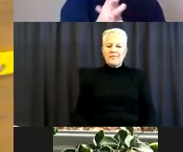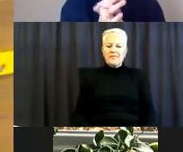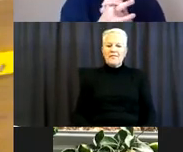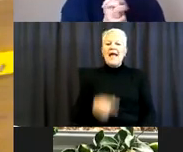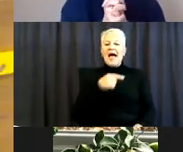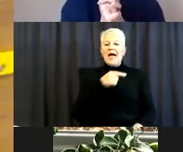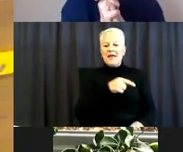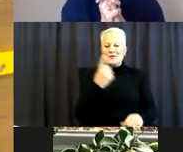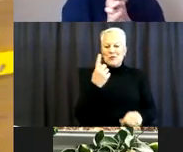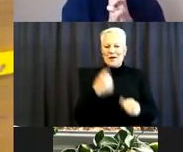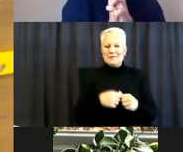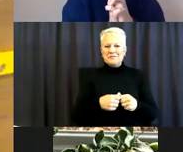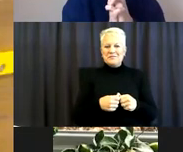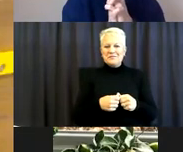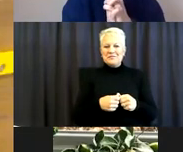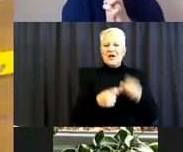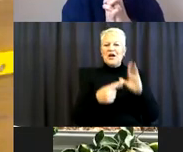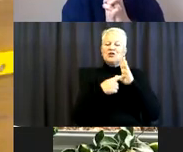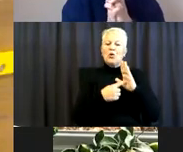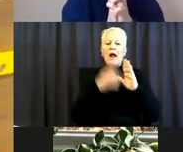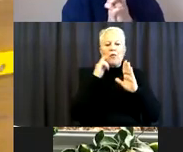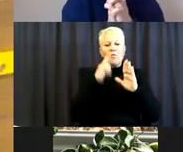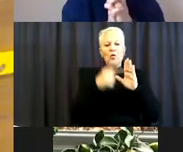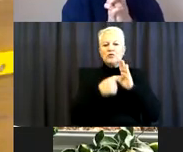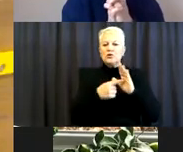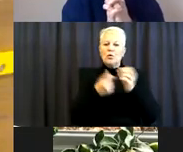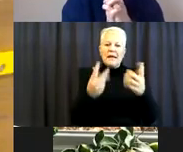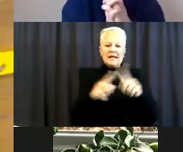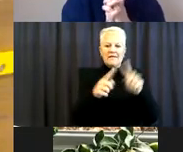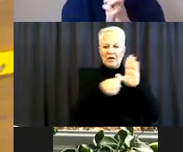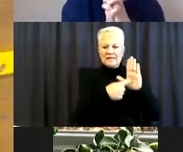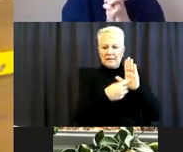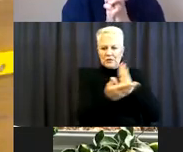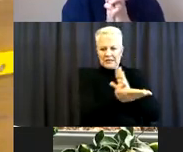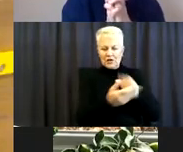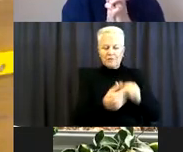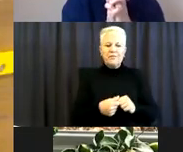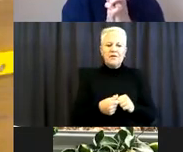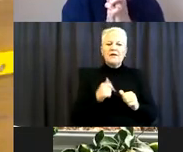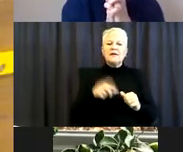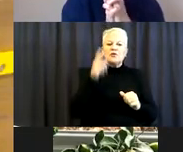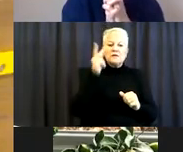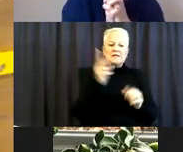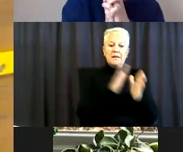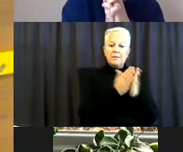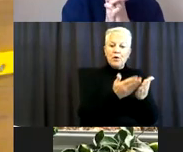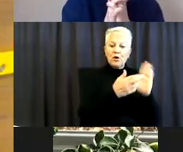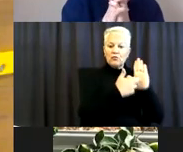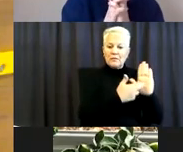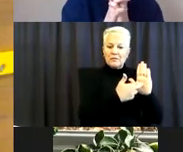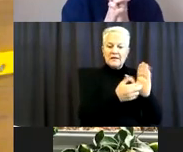Here's one just showing, I'm just going to show a whole bunch of examples here. So you can see book representation,